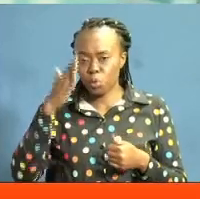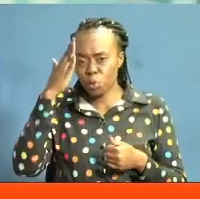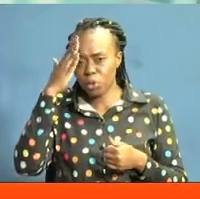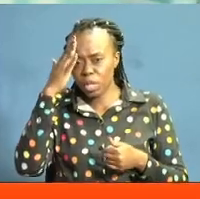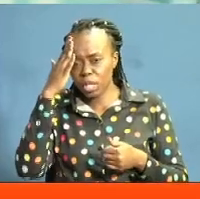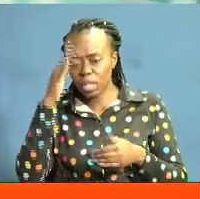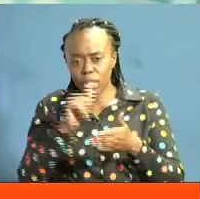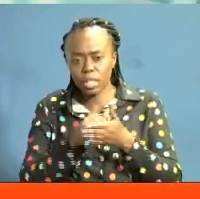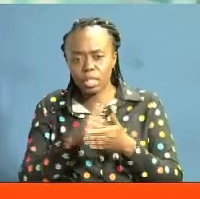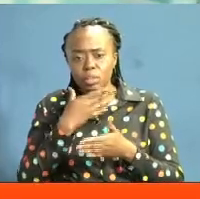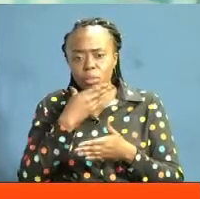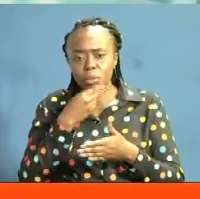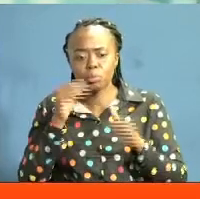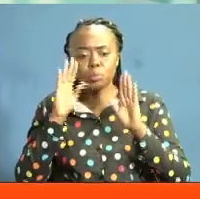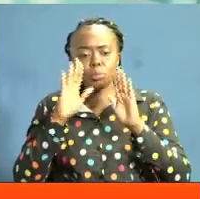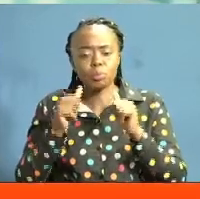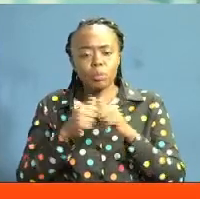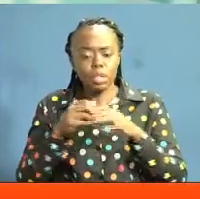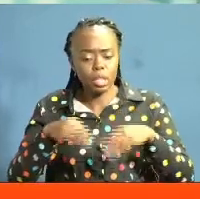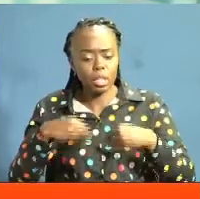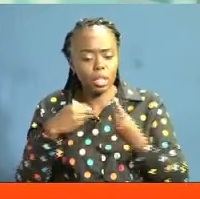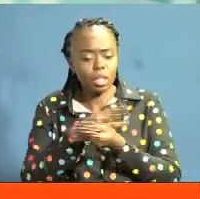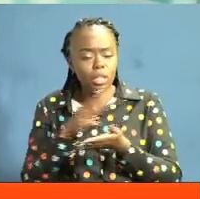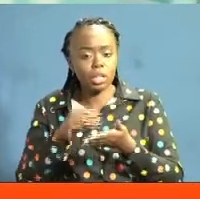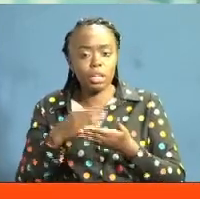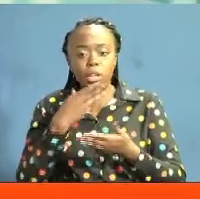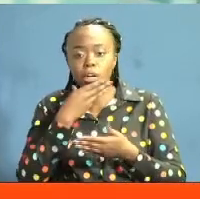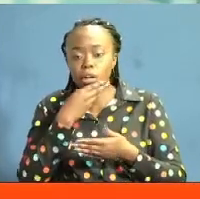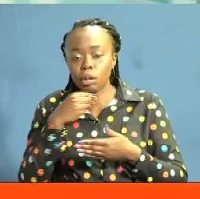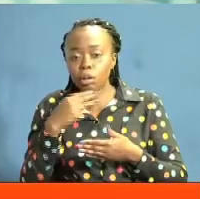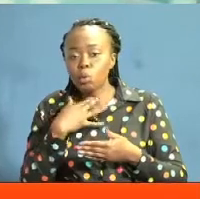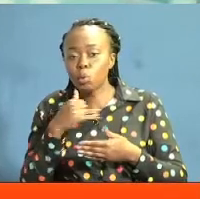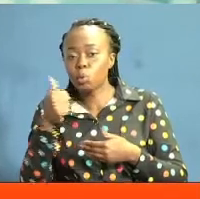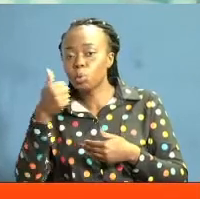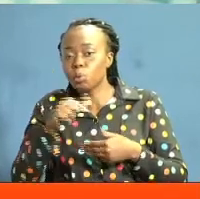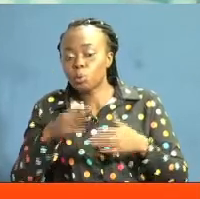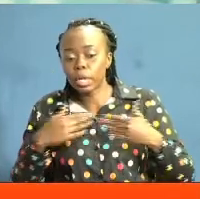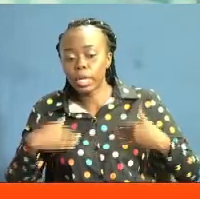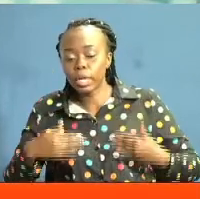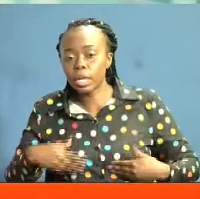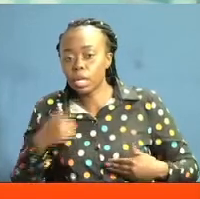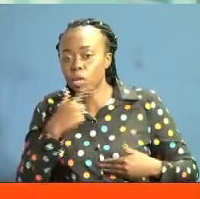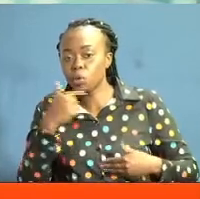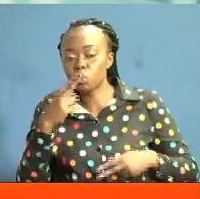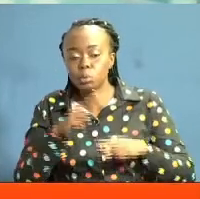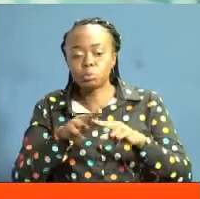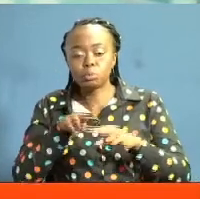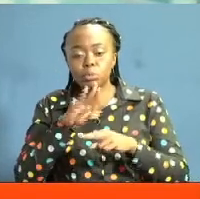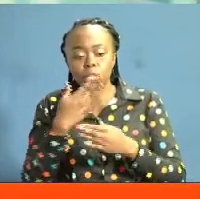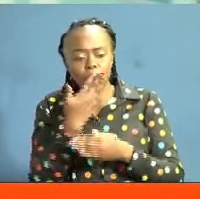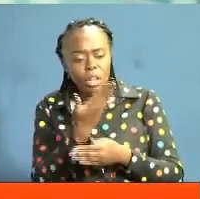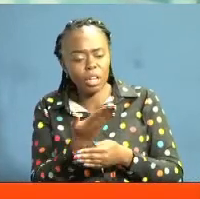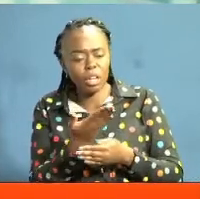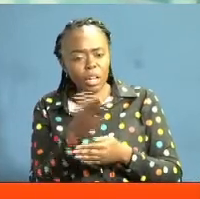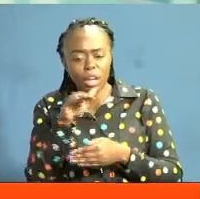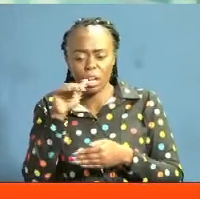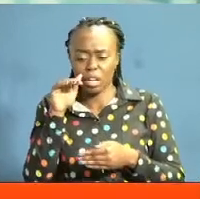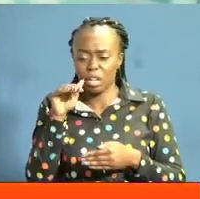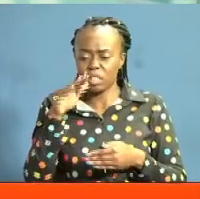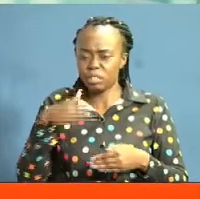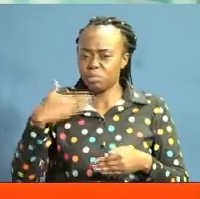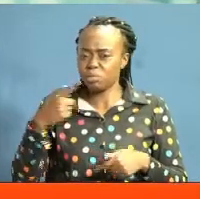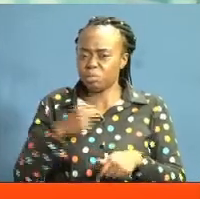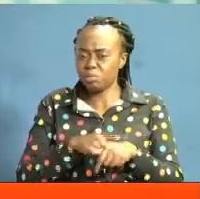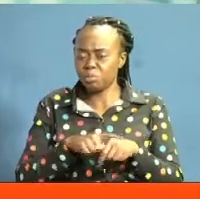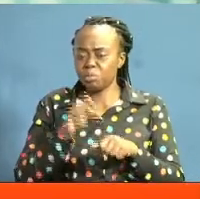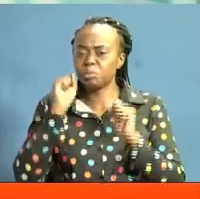that men are going to provide for them. Men do not want anybody who sits there and says, nipe, nipe, nipe. You